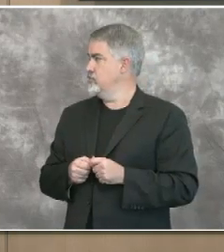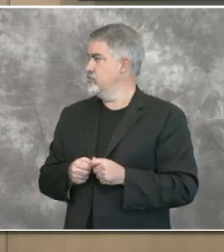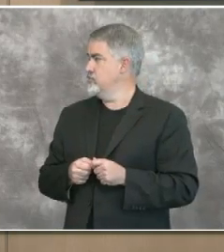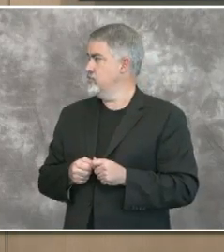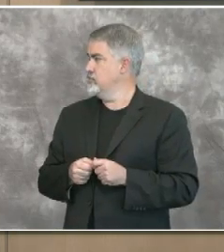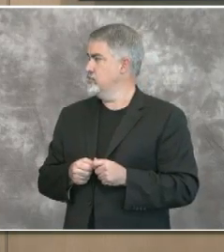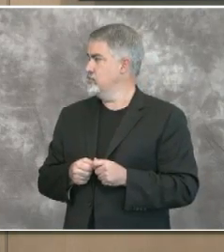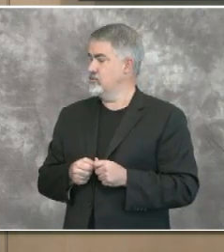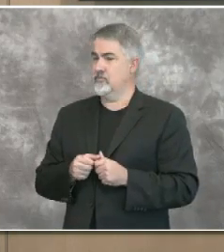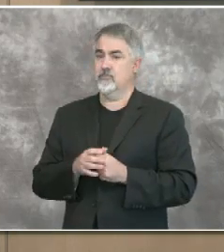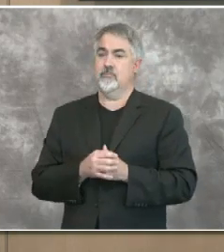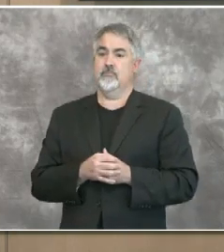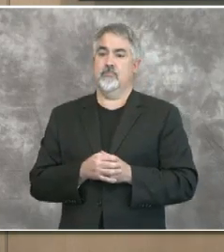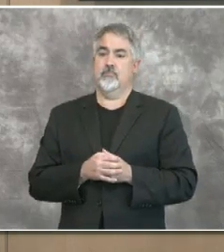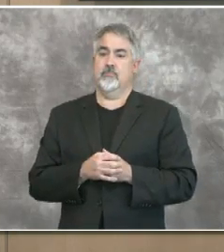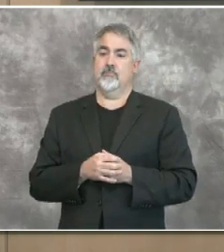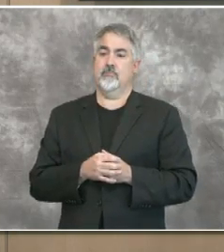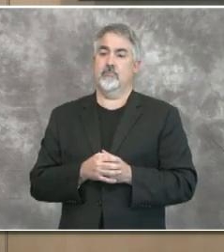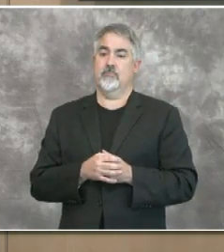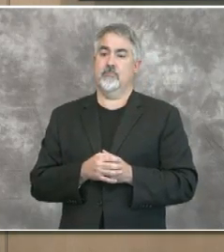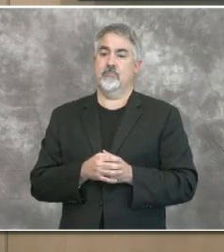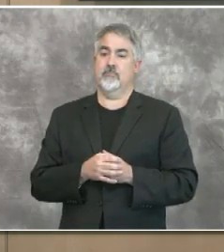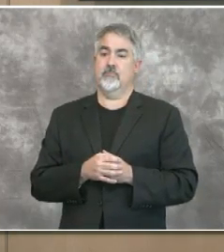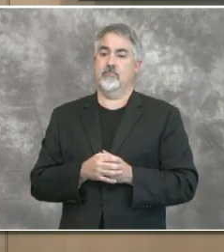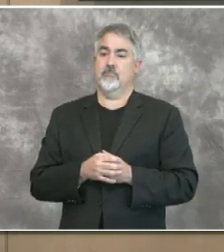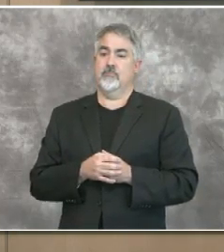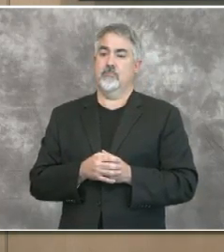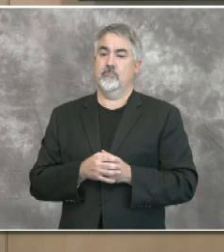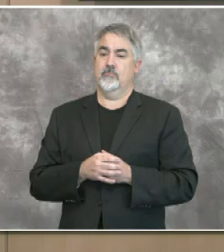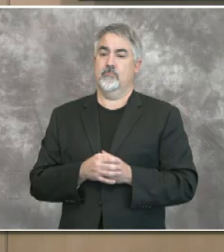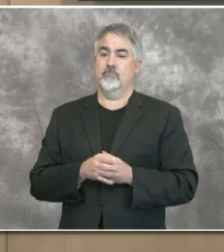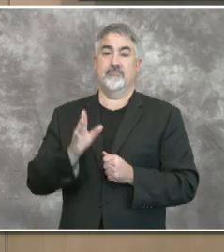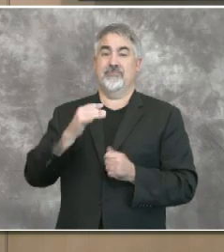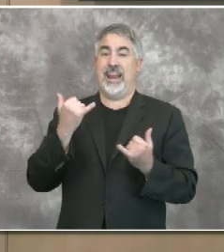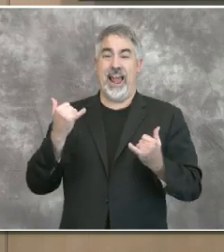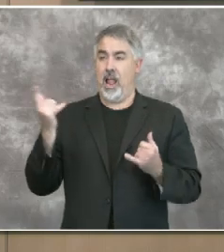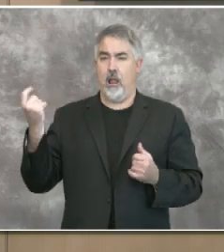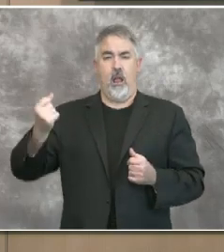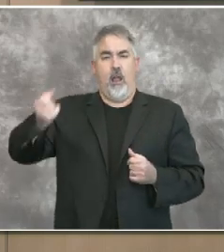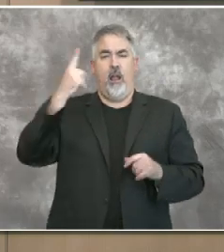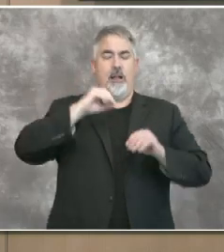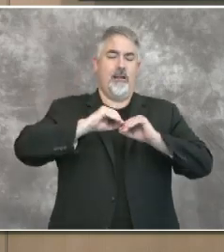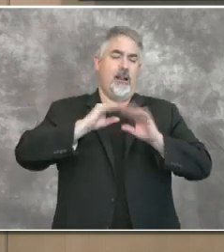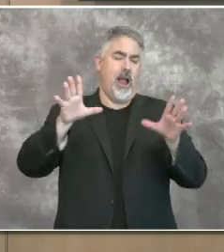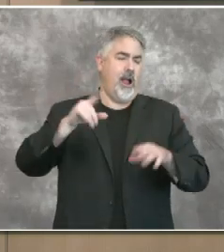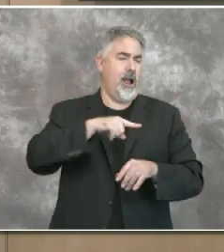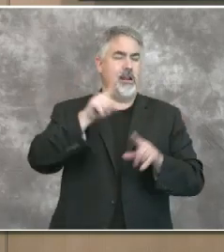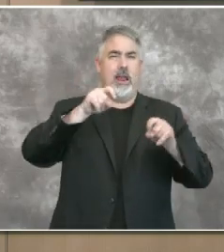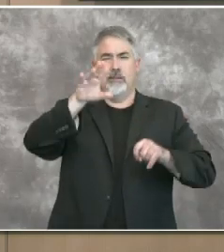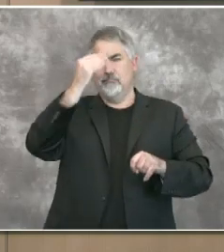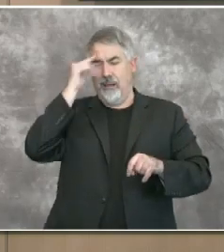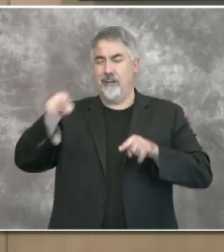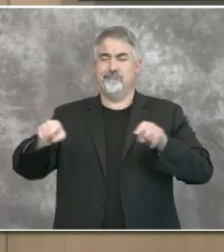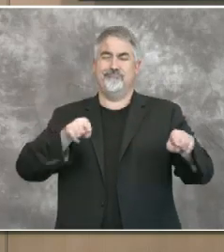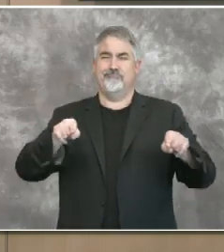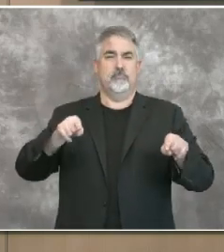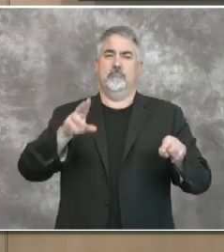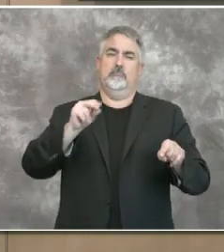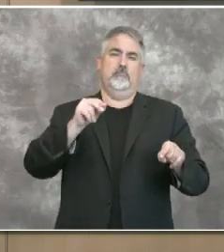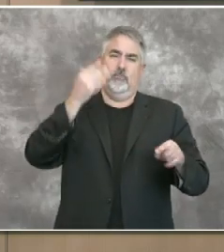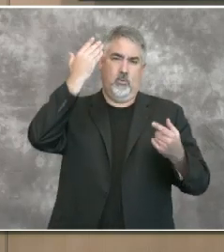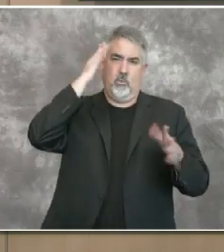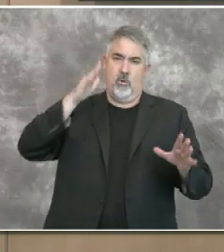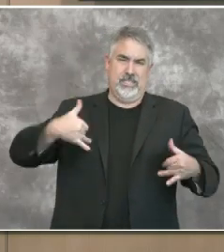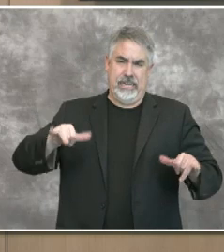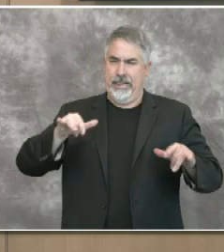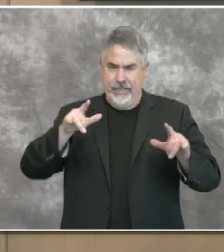population really isn't well understood. And so I think it's going to depend on the test. It depends on whether